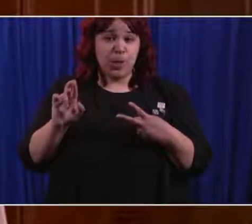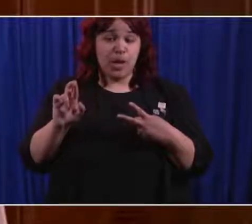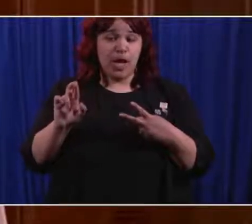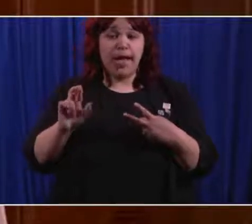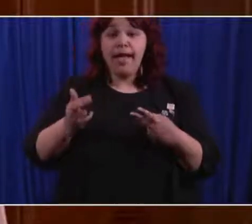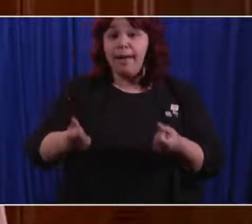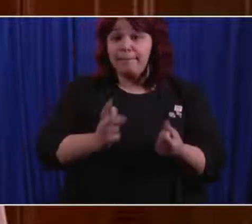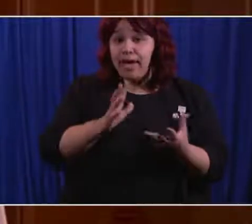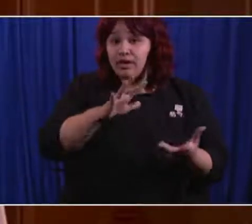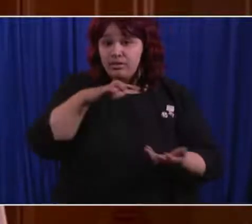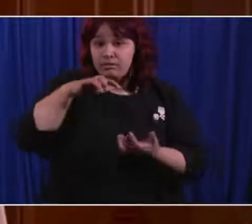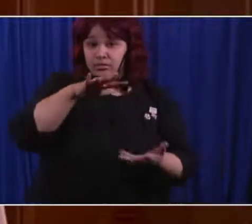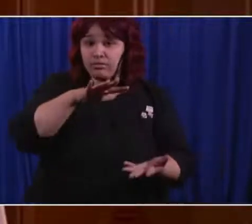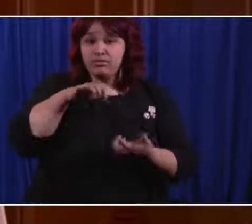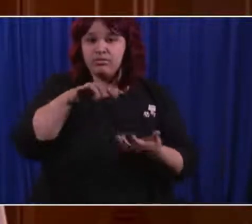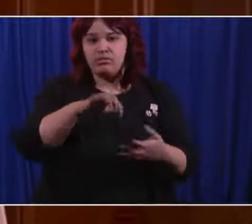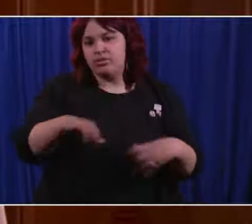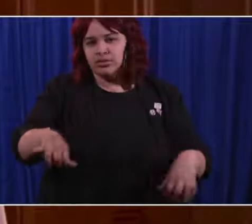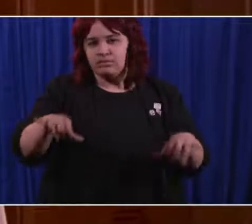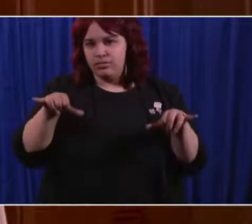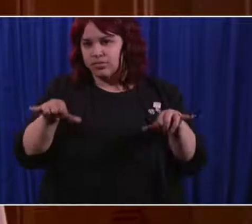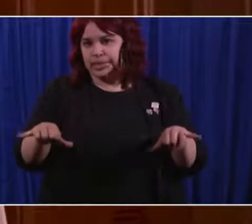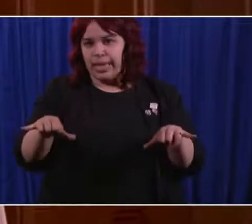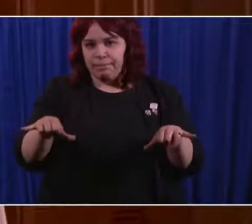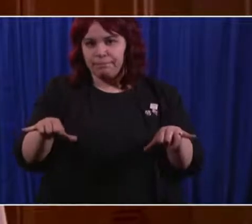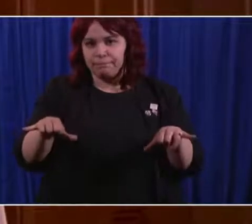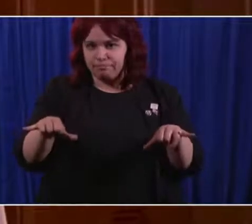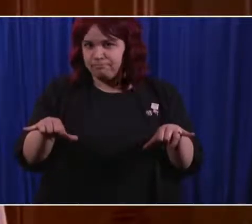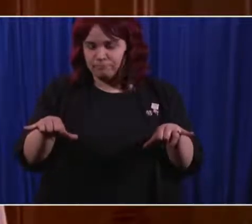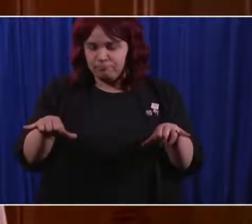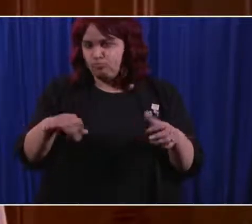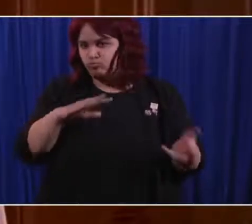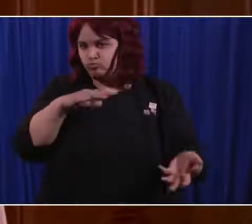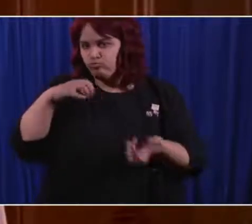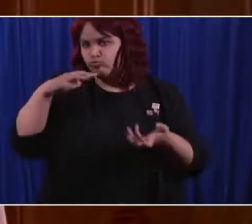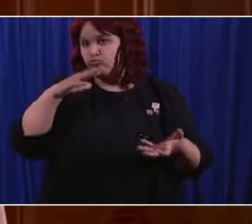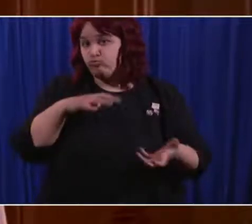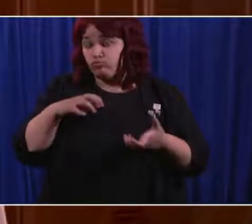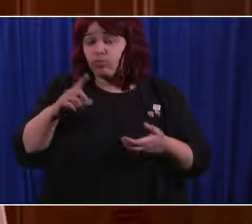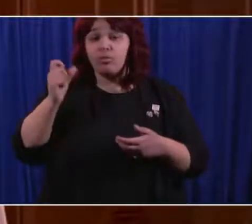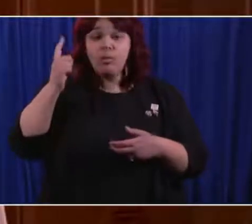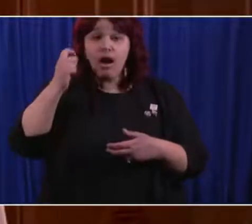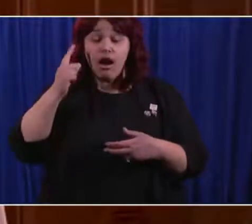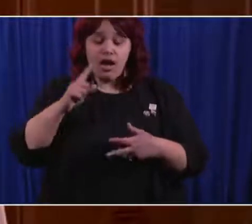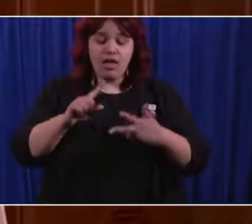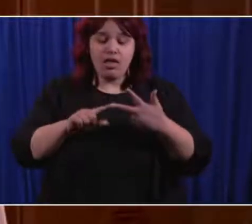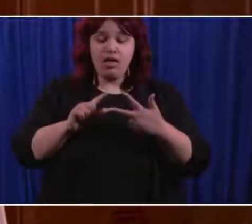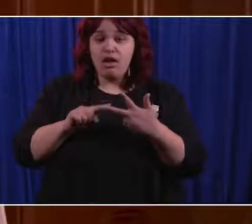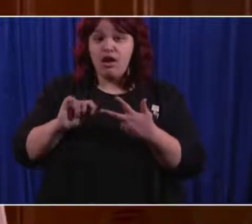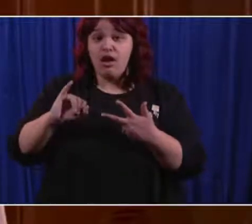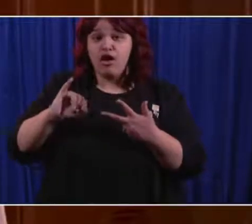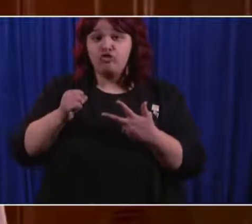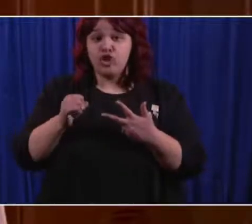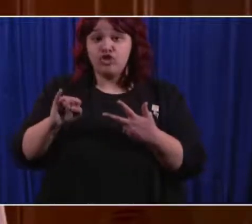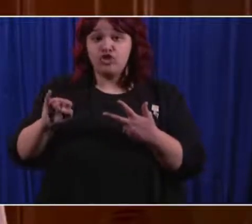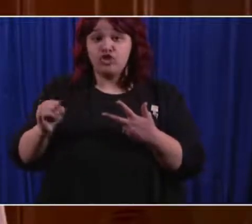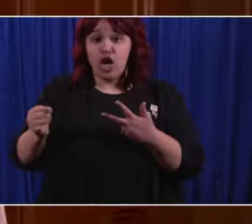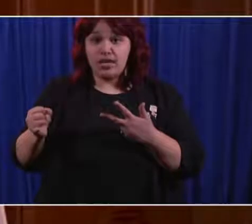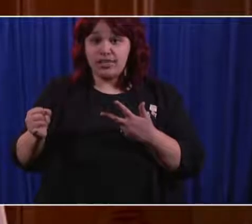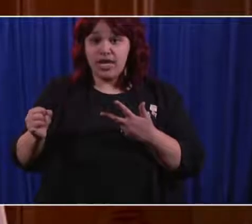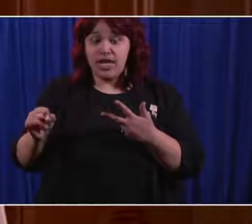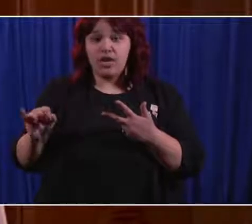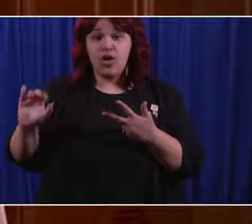the same. Moderna and Pfizer are going to be the same, but that Johnson & Johnson is going to kick back